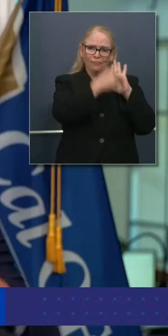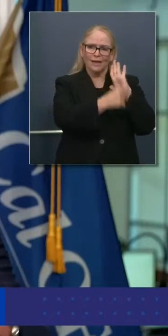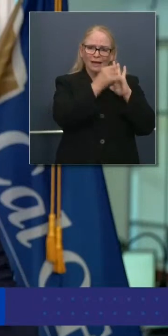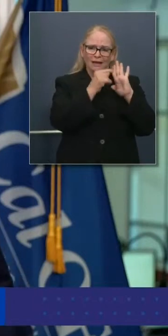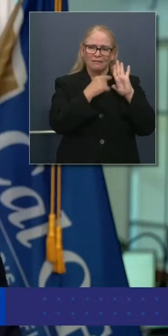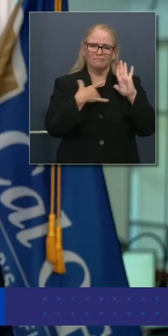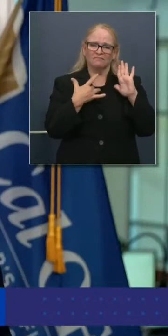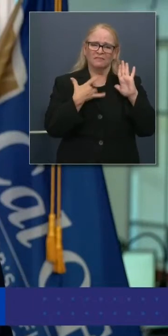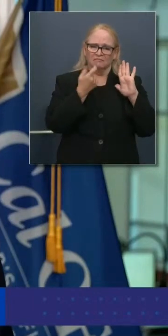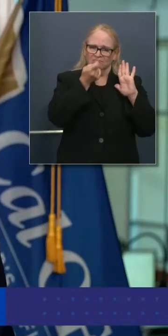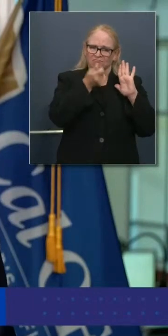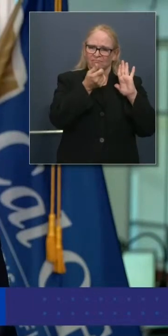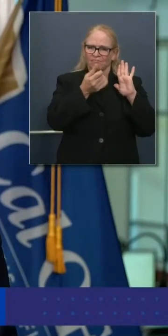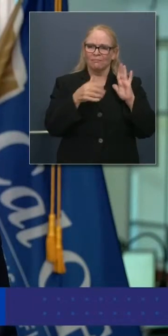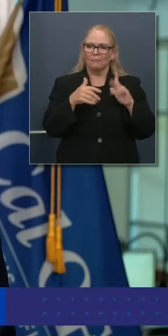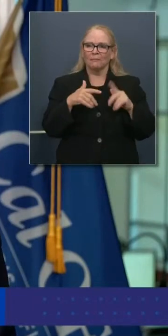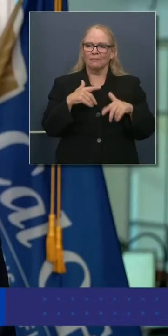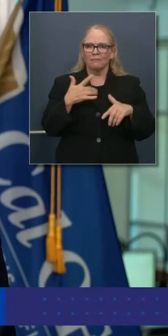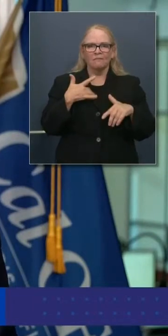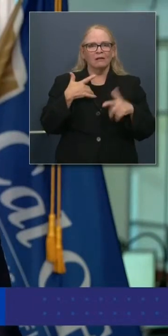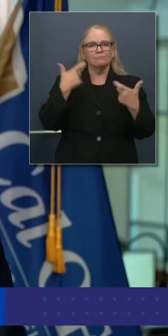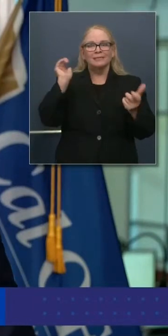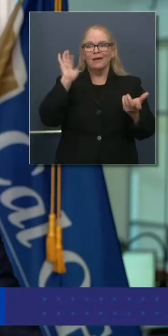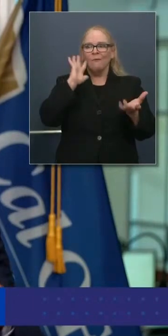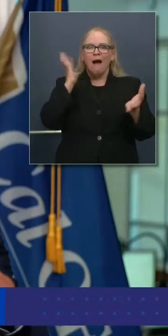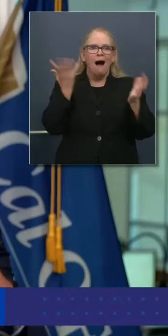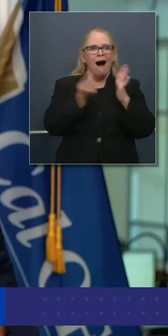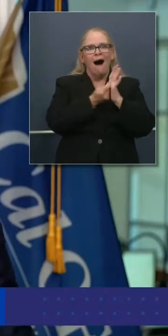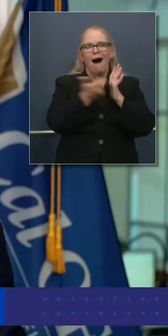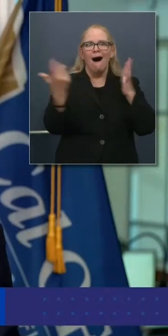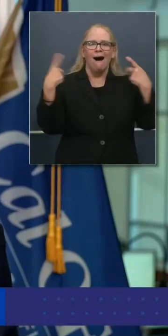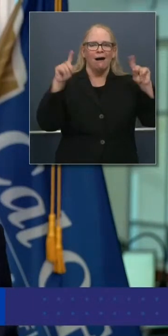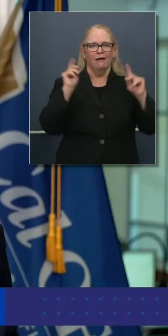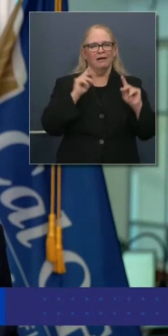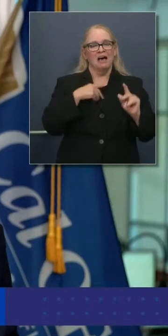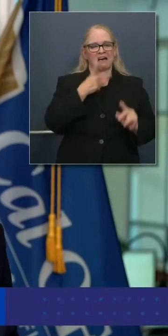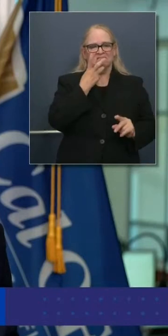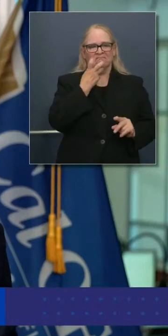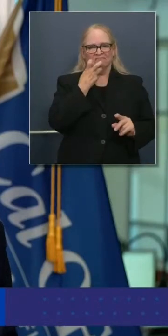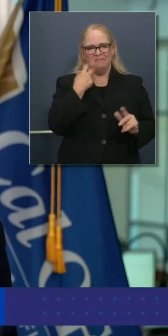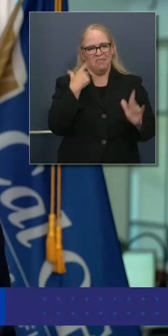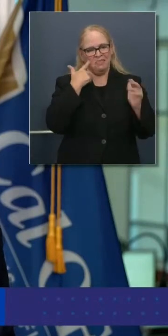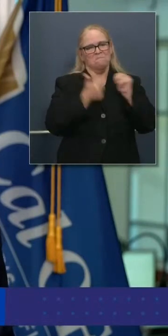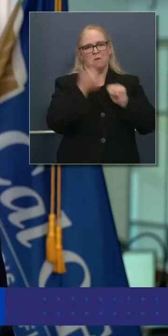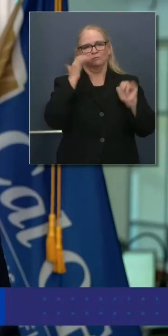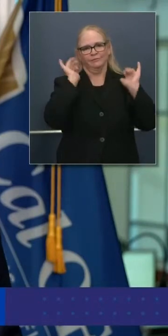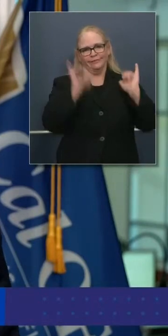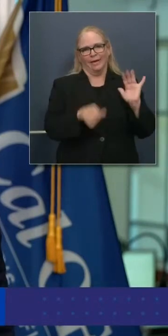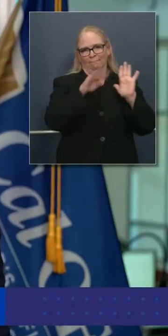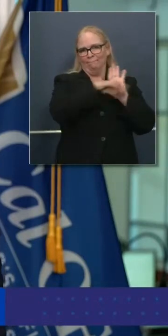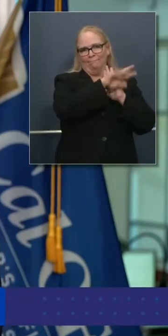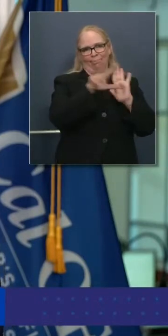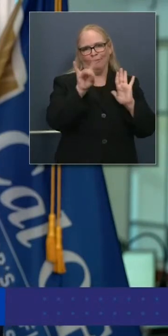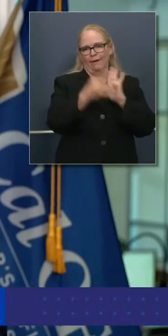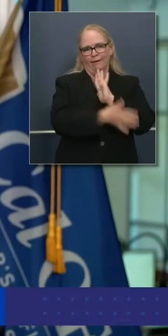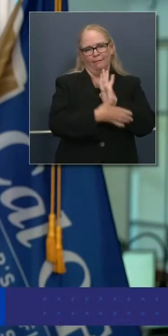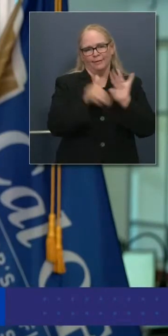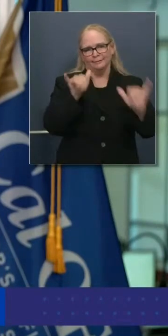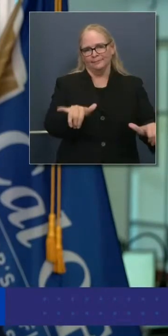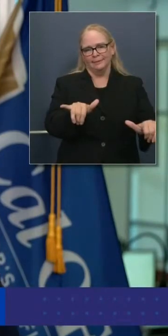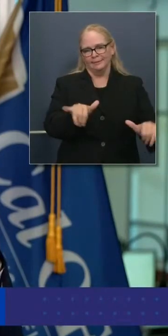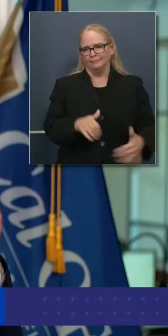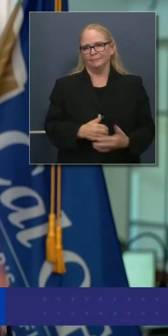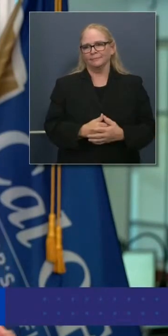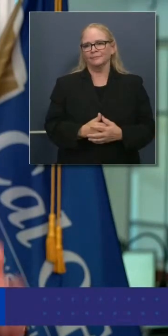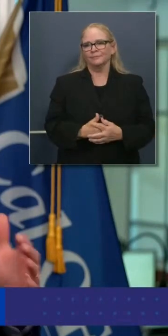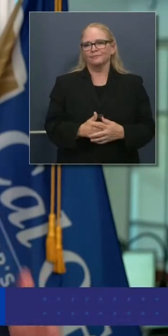expect dramatic changes. So that is a little bit of a preview, but the reality is we want to